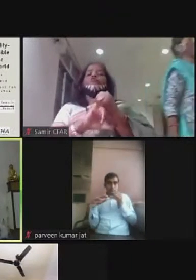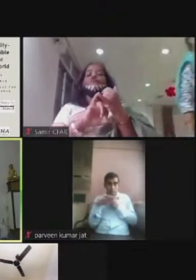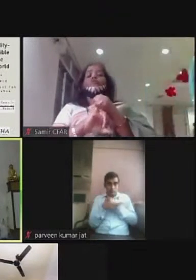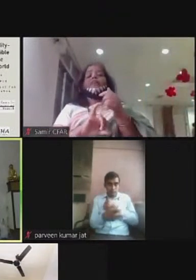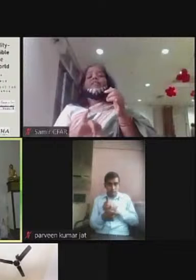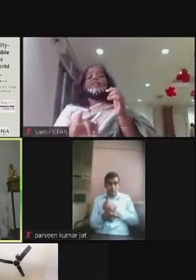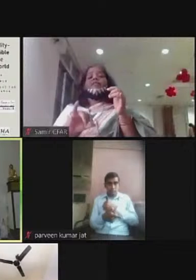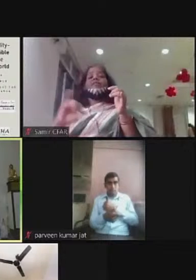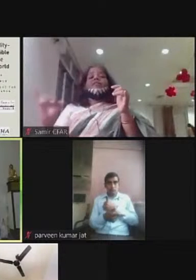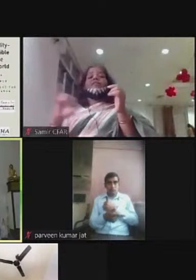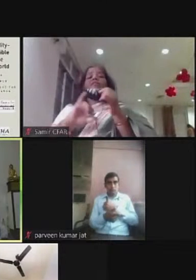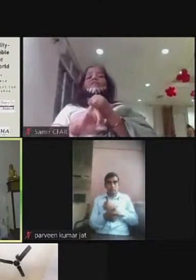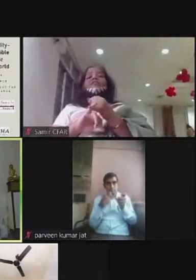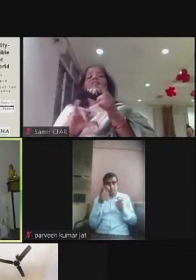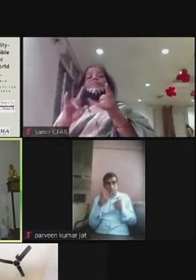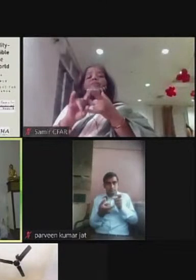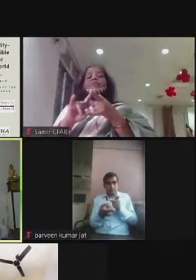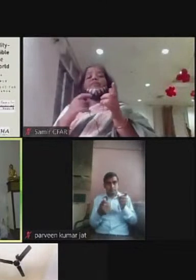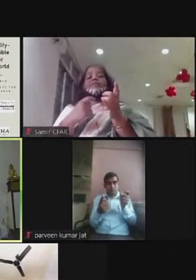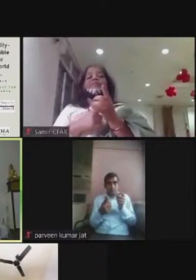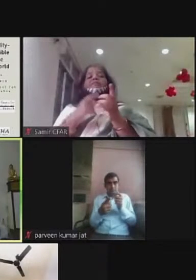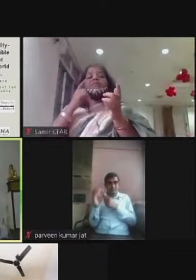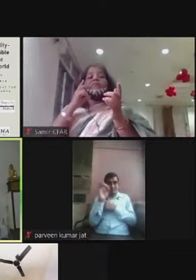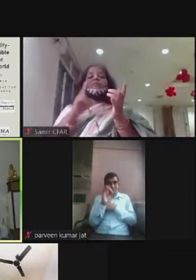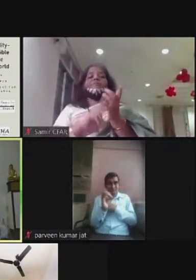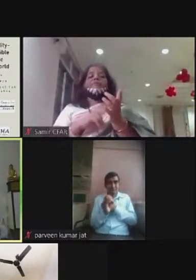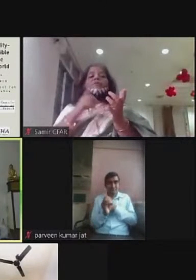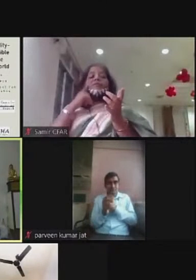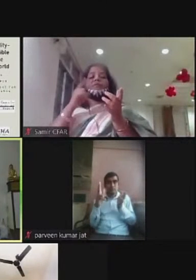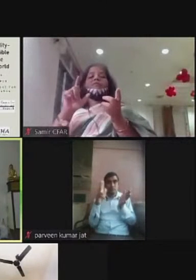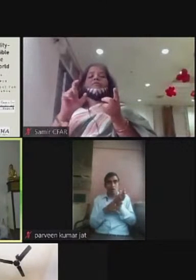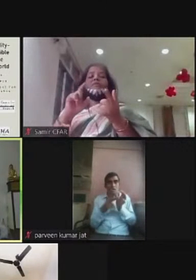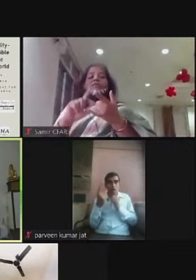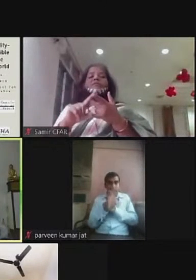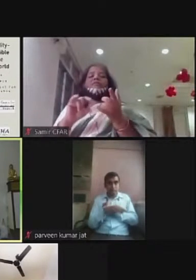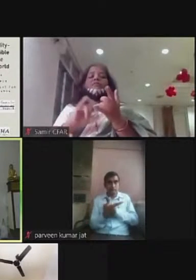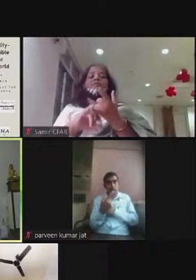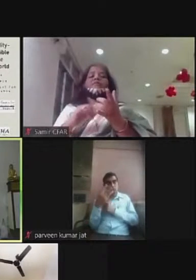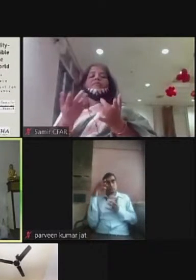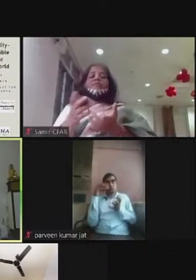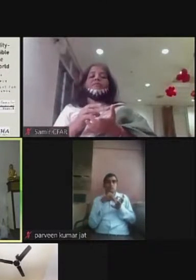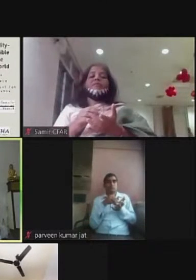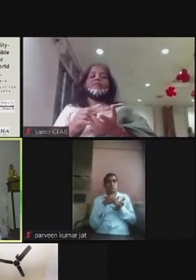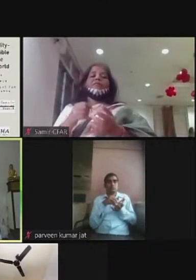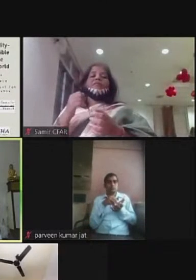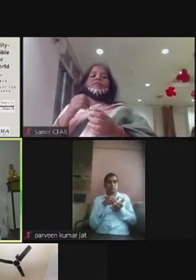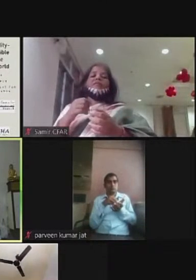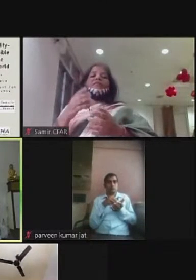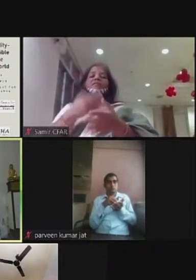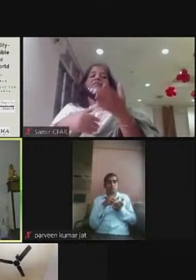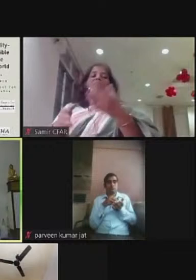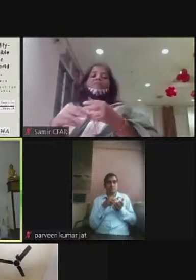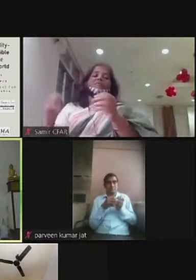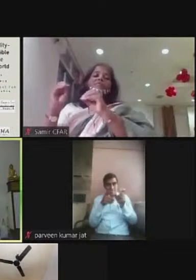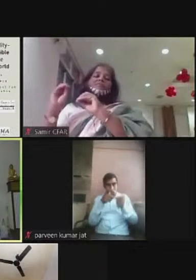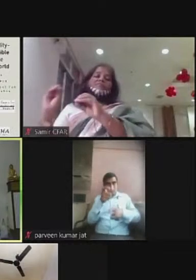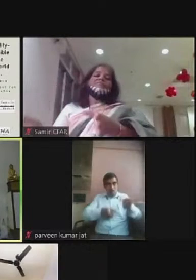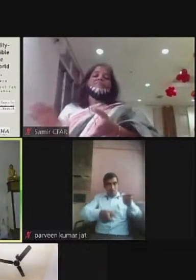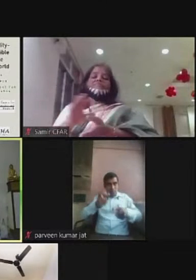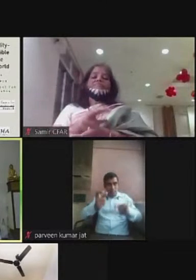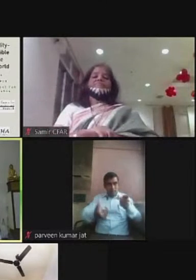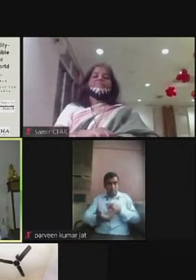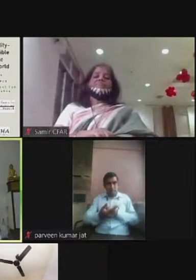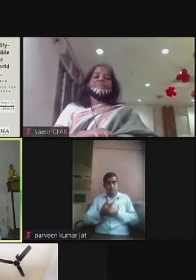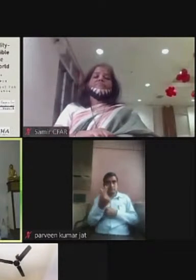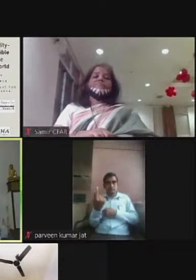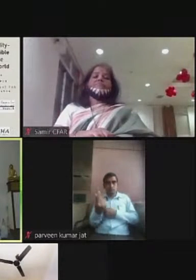of the People with Disabilities Act showcases it the mandating of such services, especially with